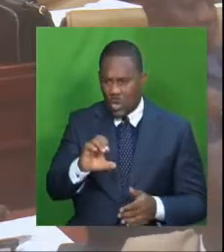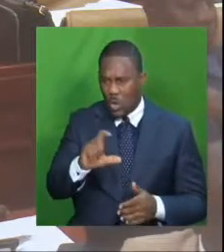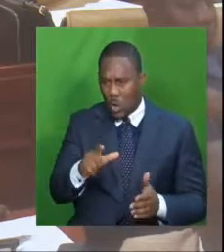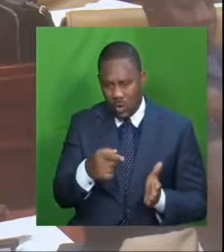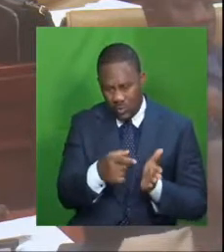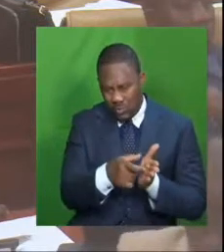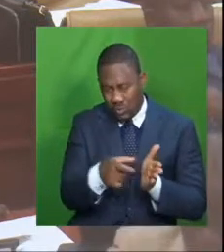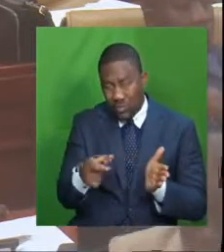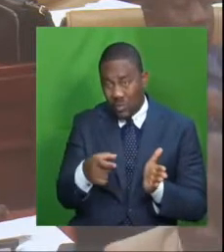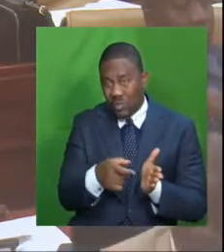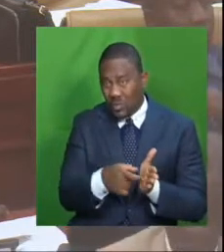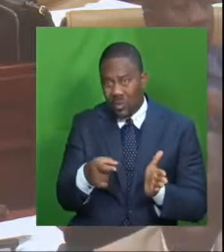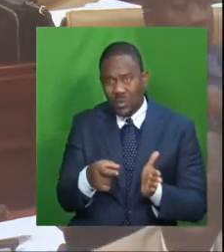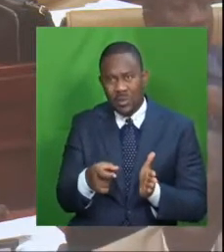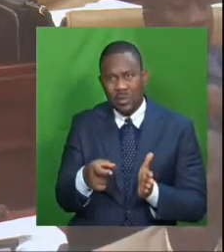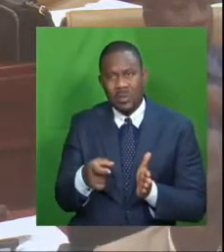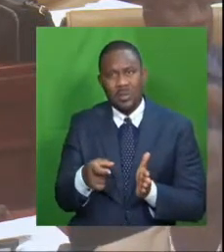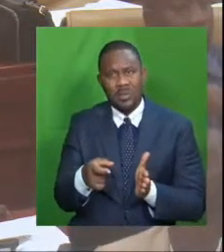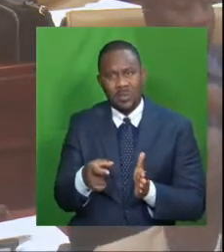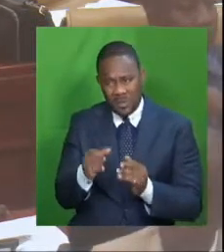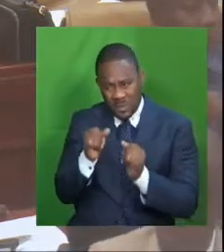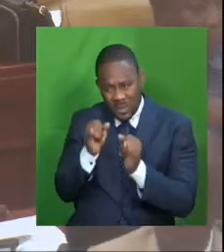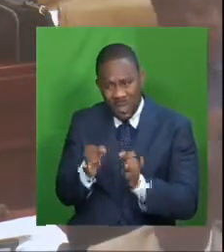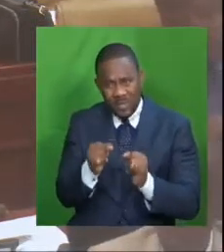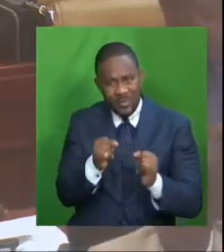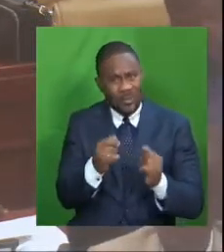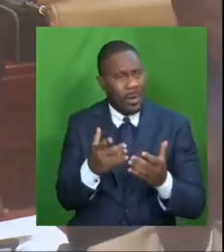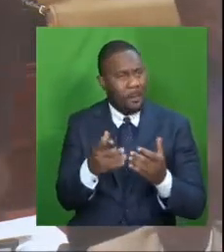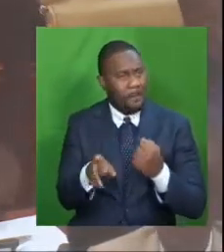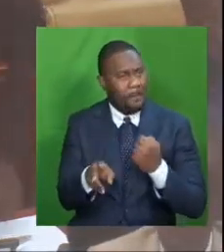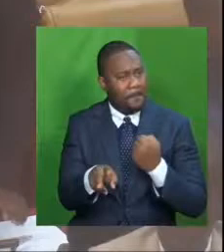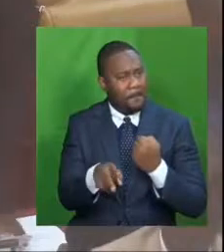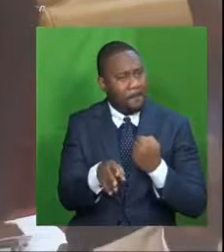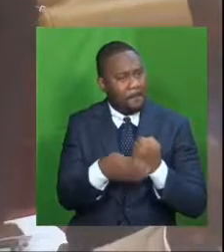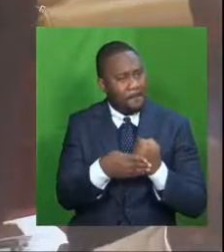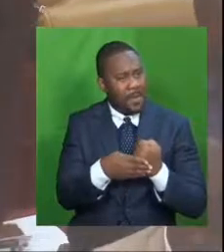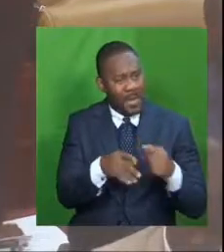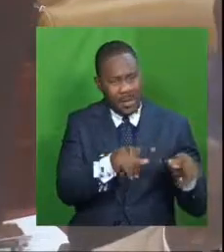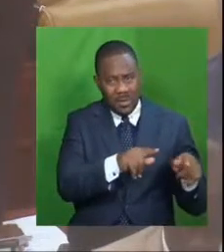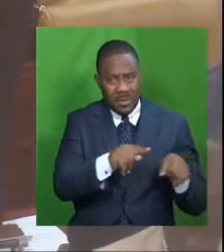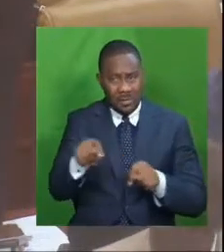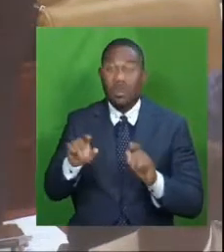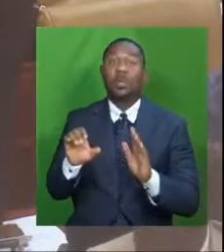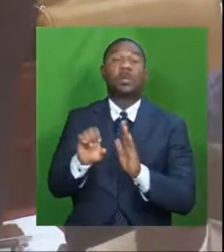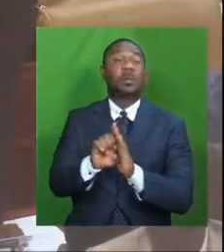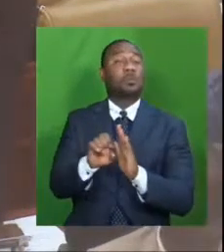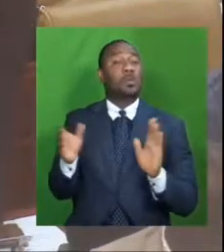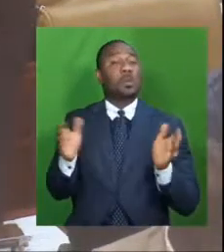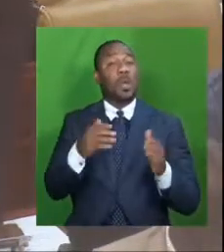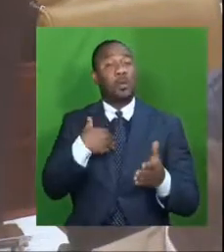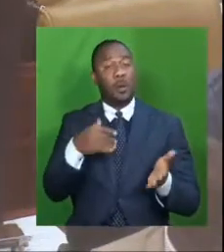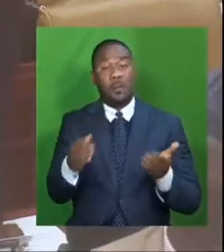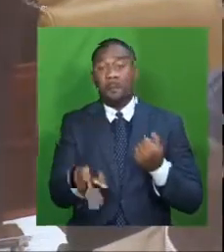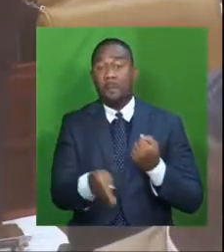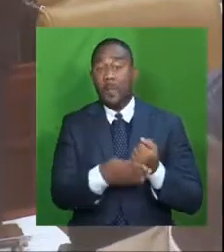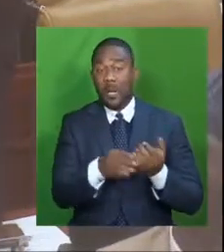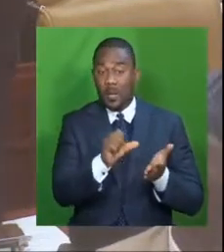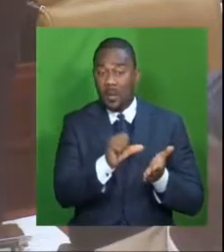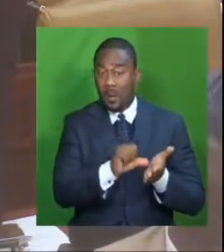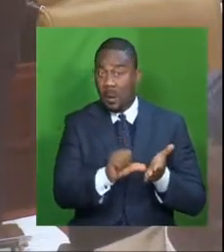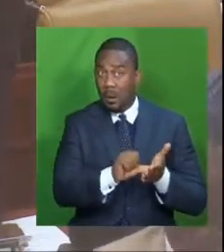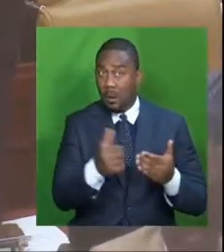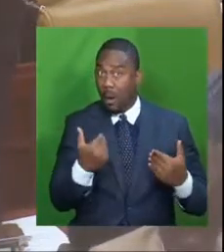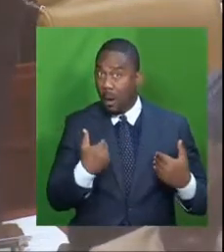to tax individual bank transfers. Mr. Speaker, if for instance I have a bank account and I've been